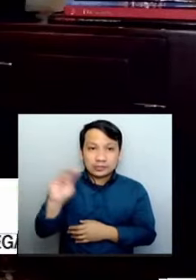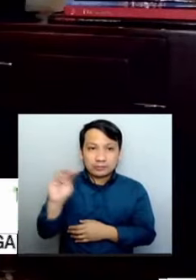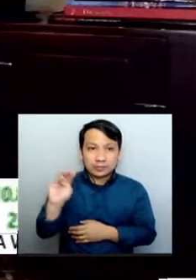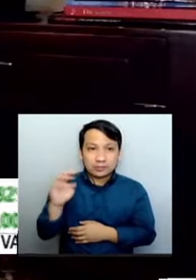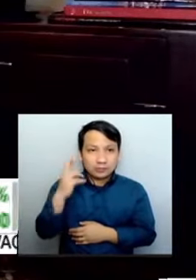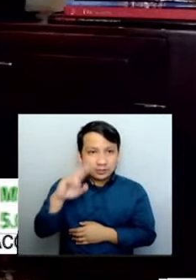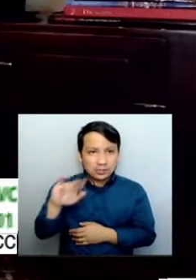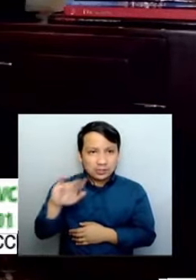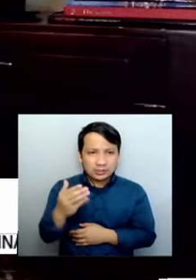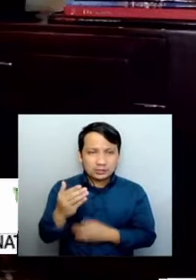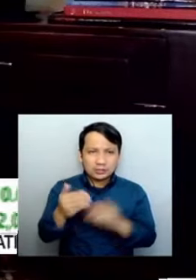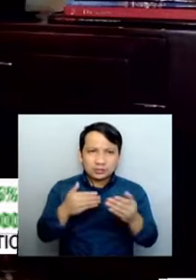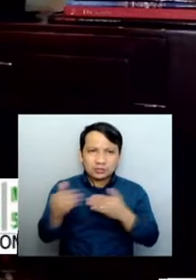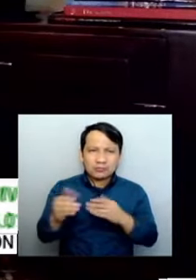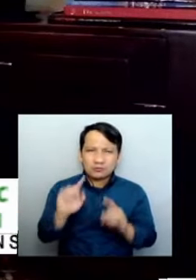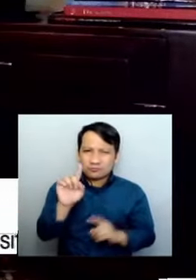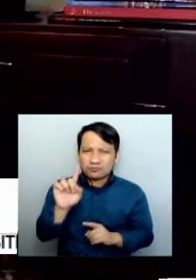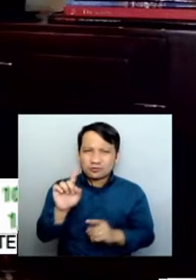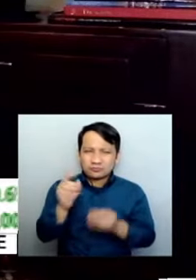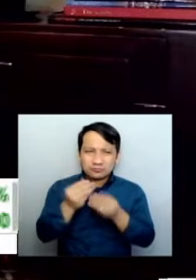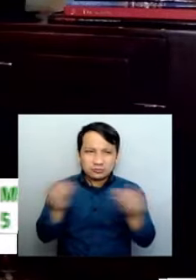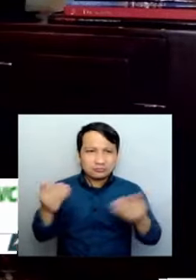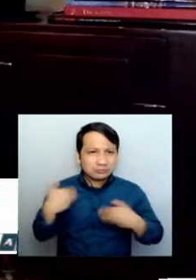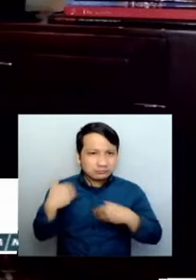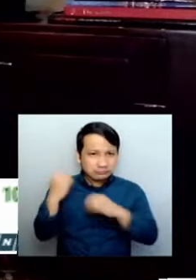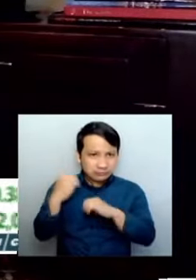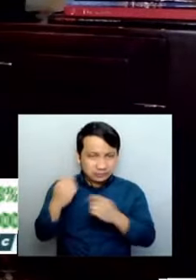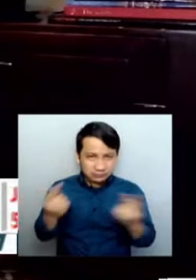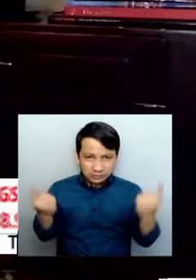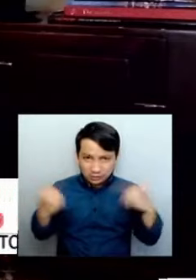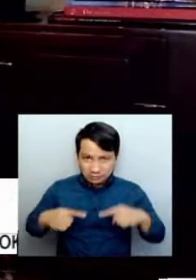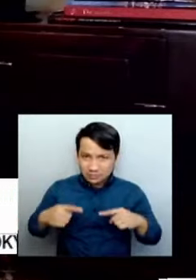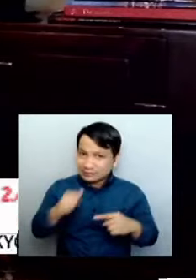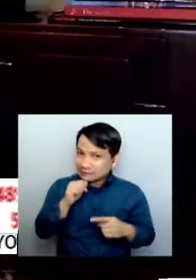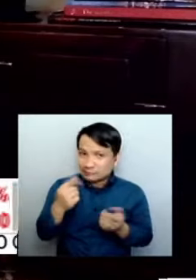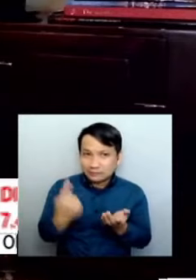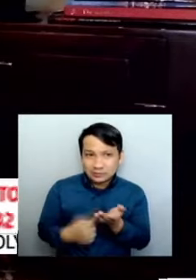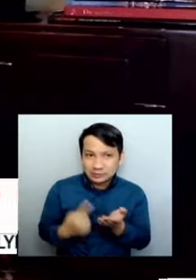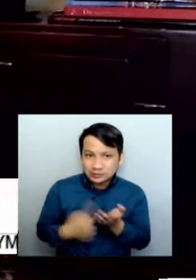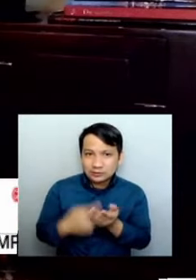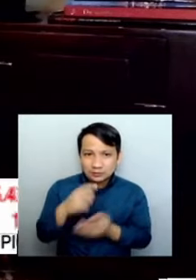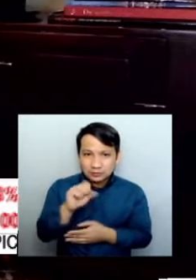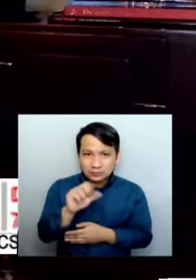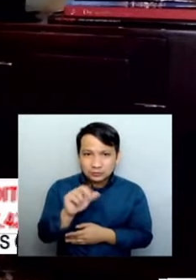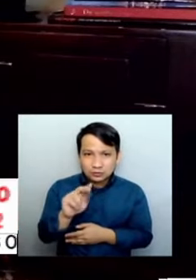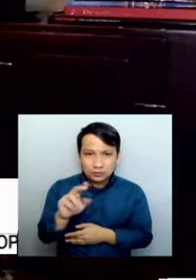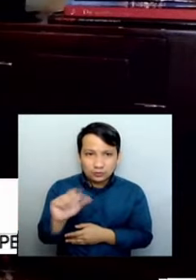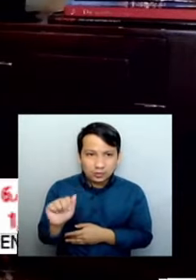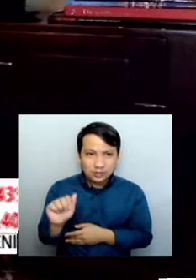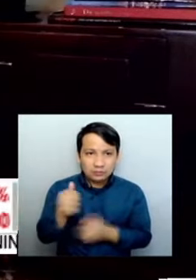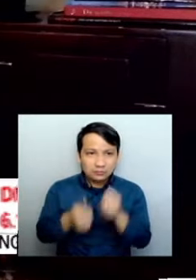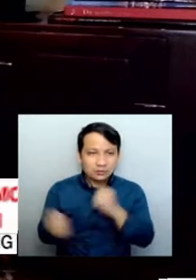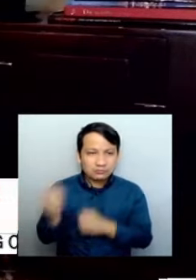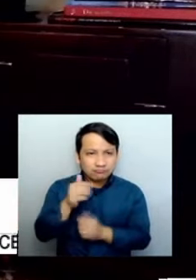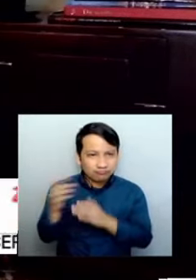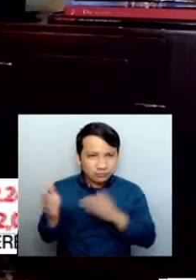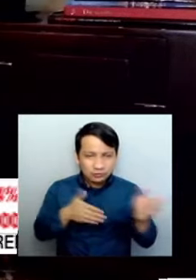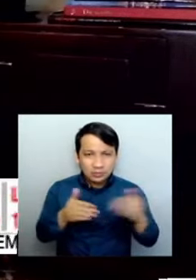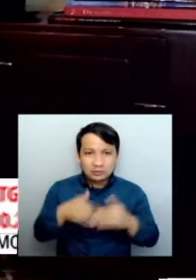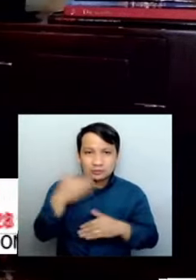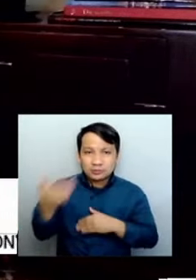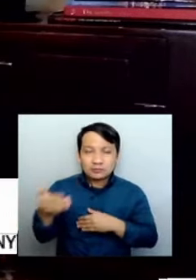Cruz tells us, one thing that is not expected to be tackled during the sauna, the chief executive's plan for the